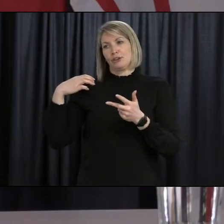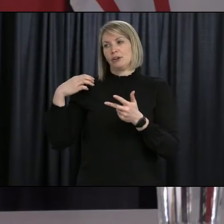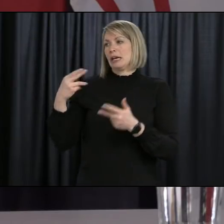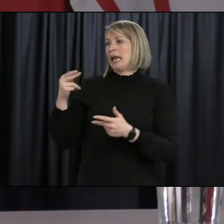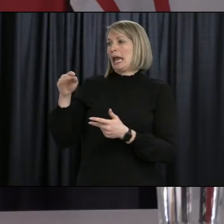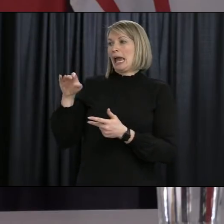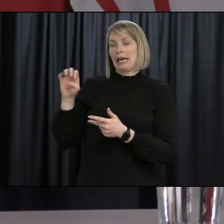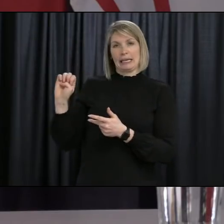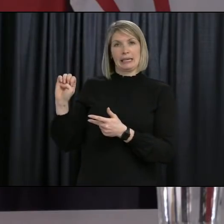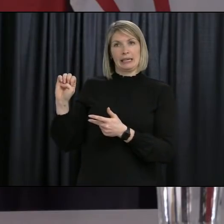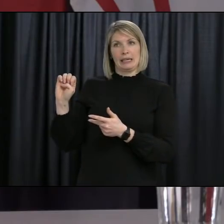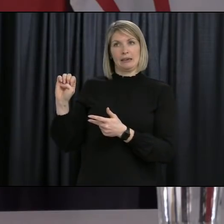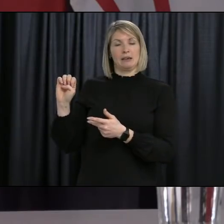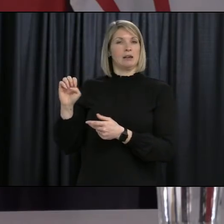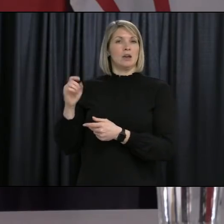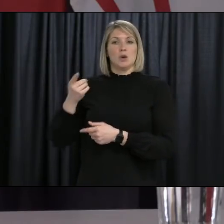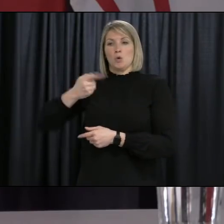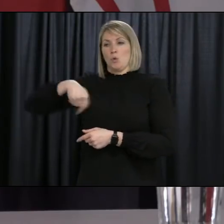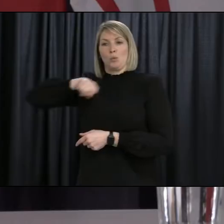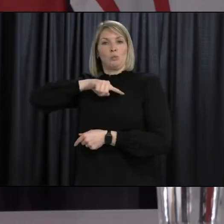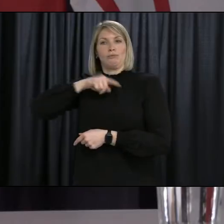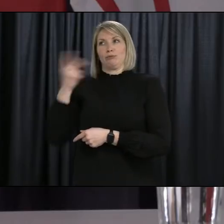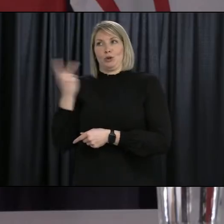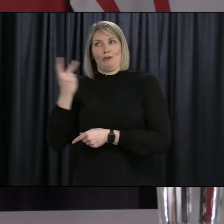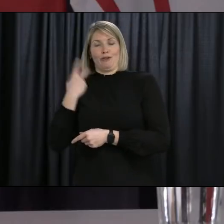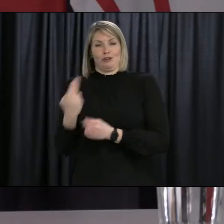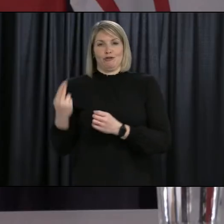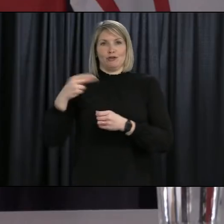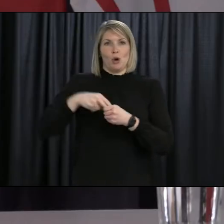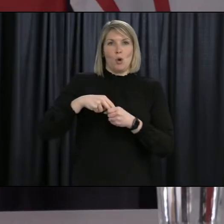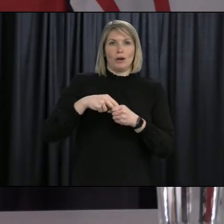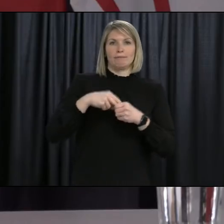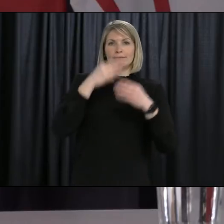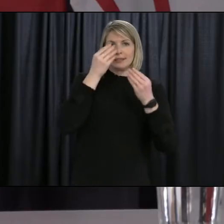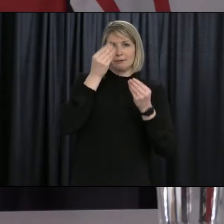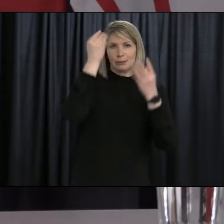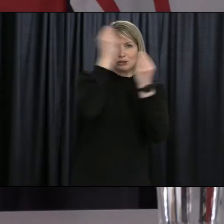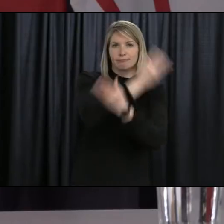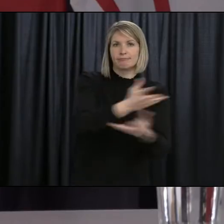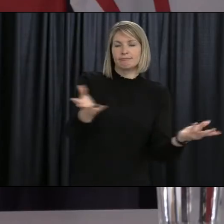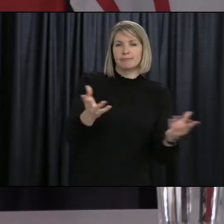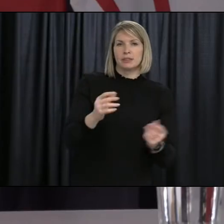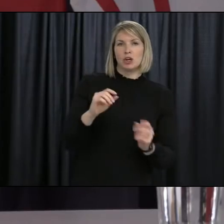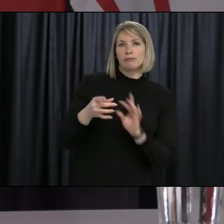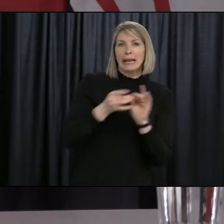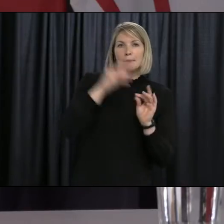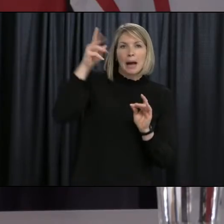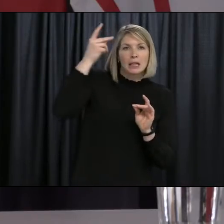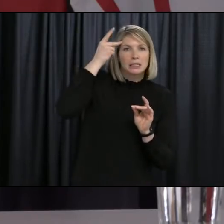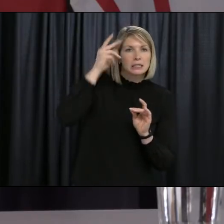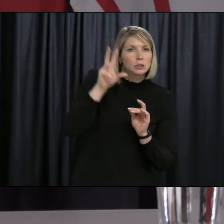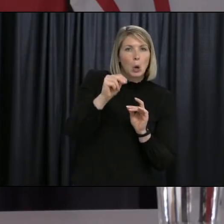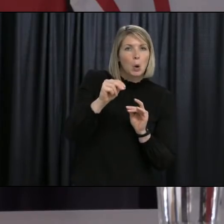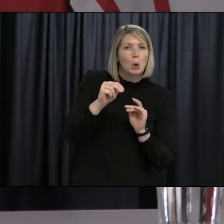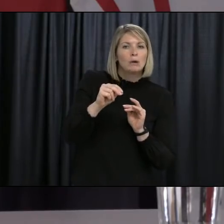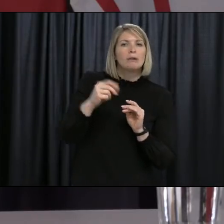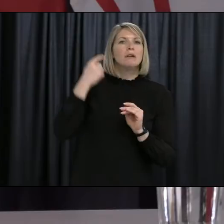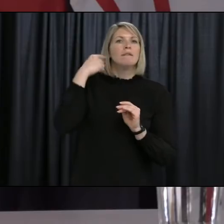why we're here. It's not political, and it's just operational.